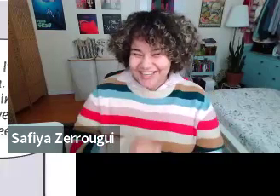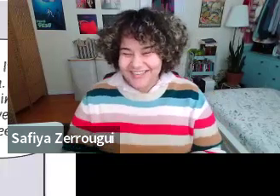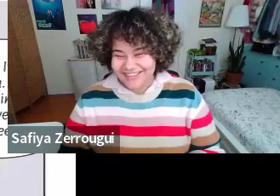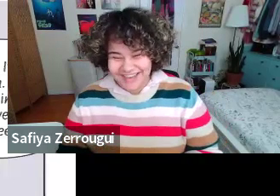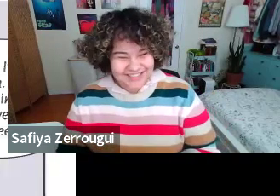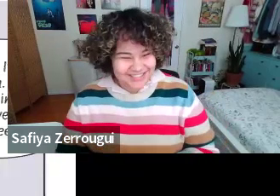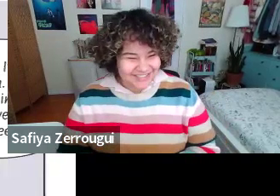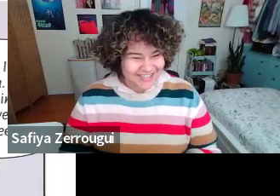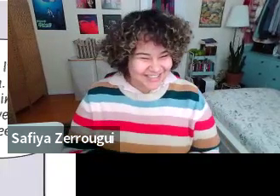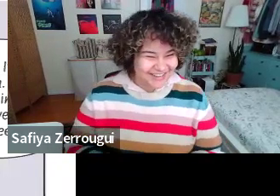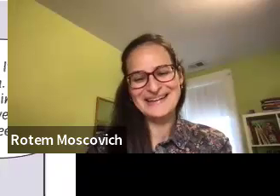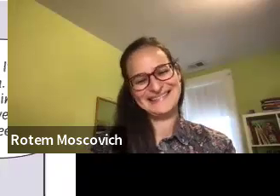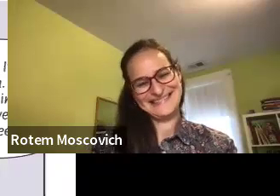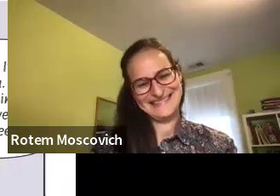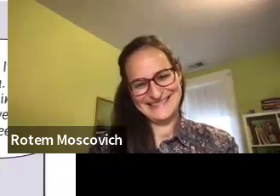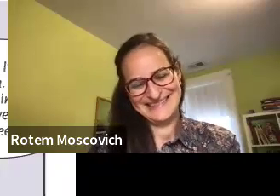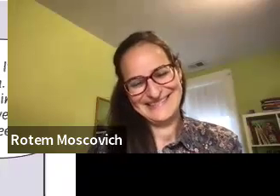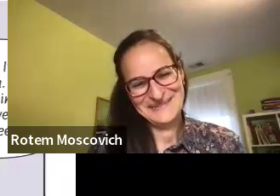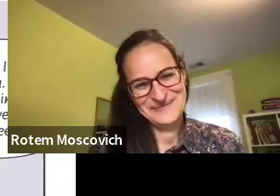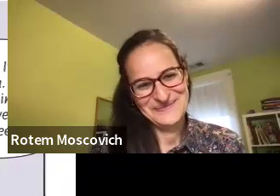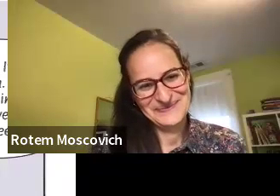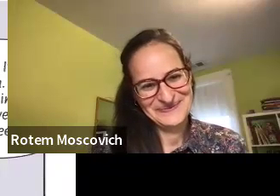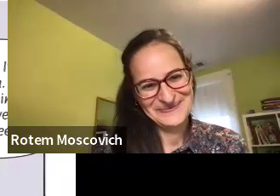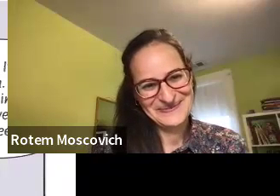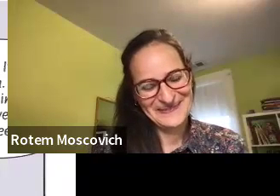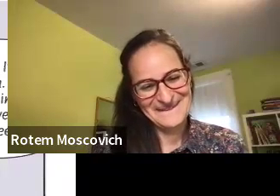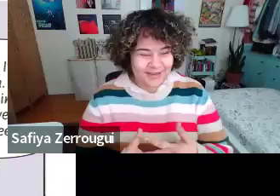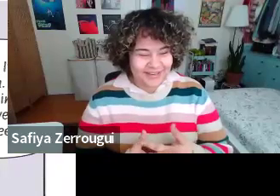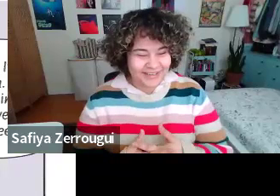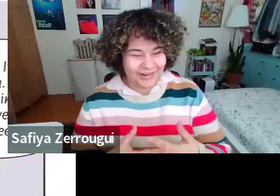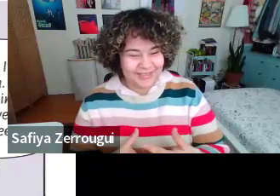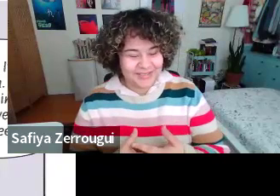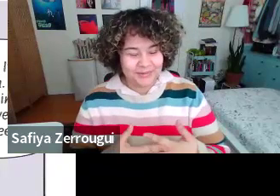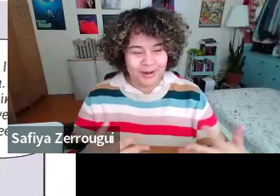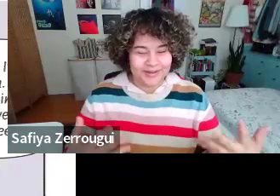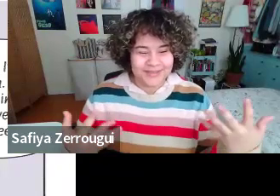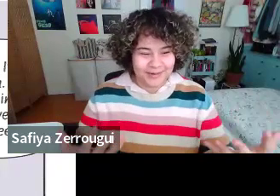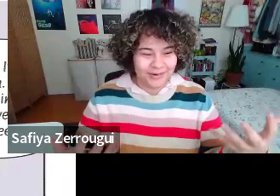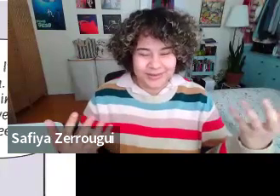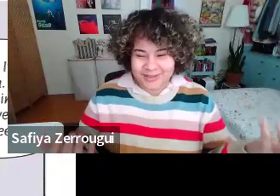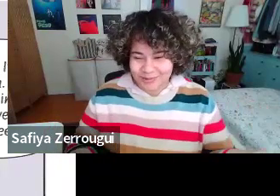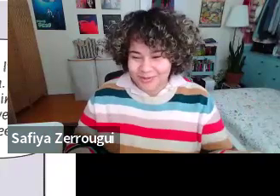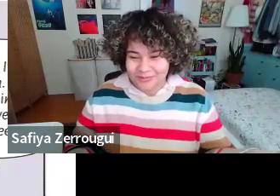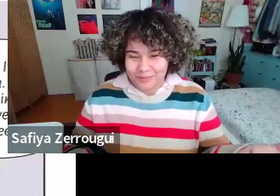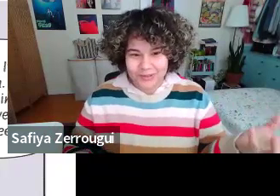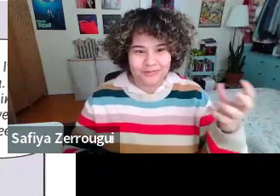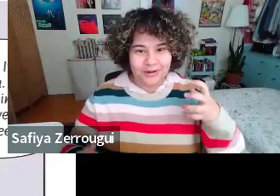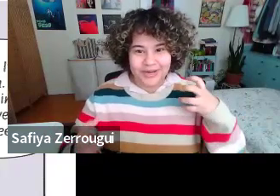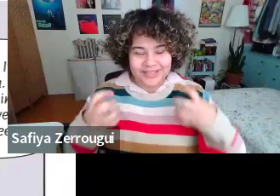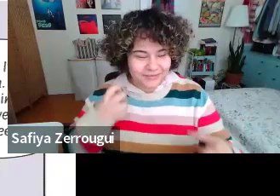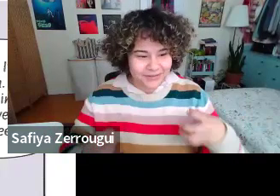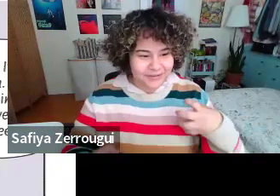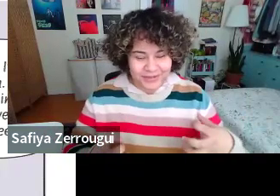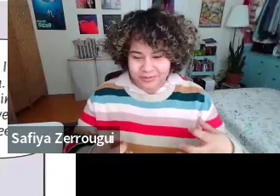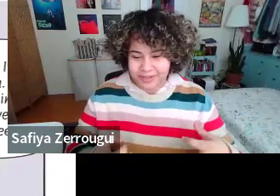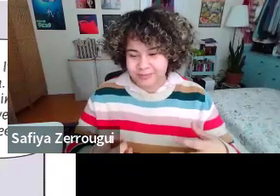exactly. And they are. Yeah, so tell us about there it. they are. So it's hard to make girls who wear a single school uniform look